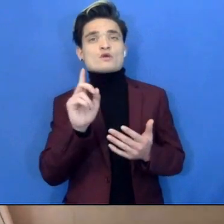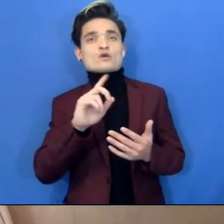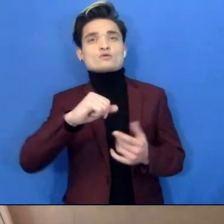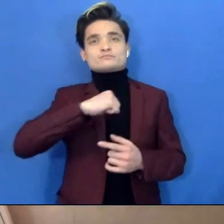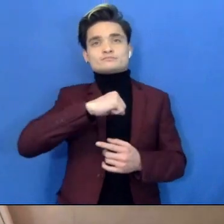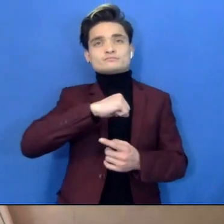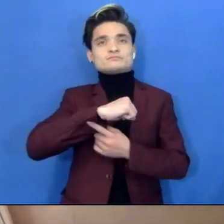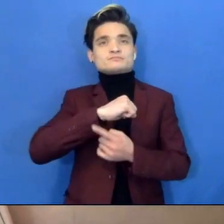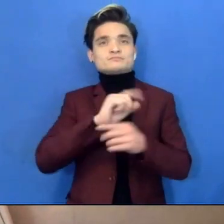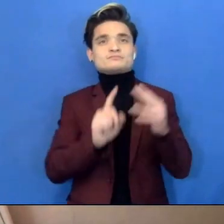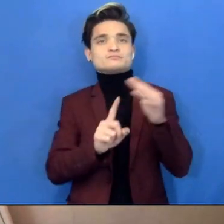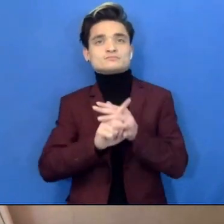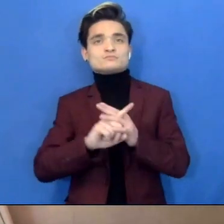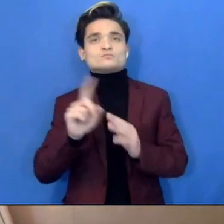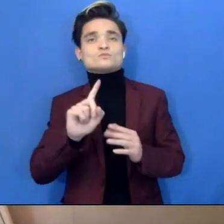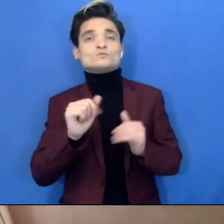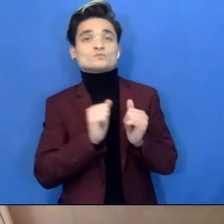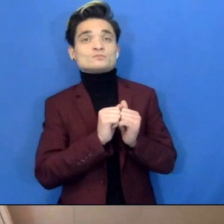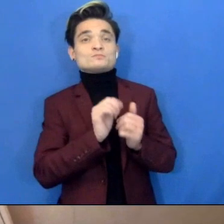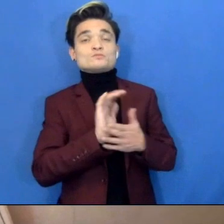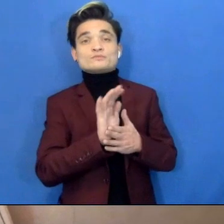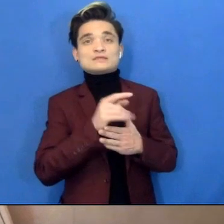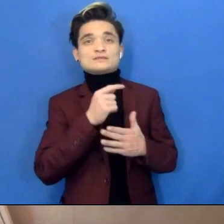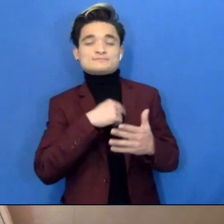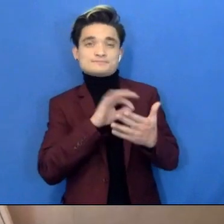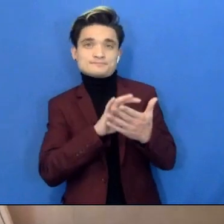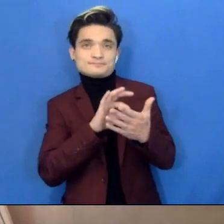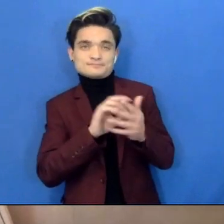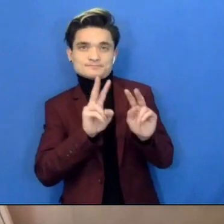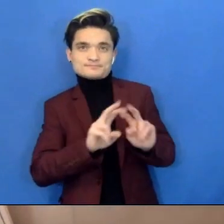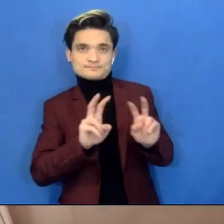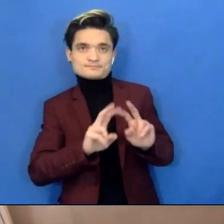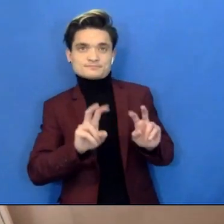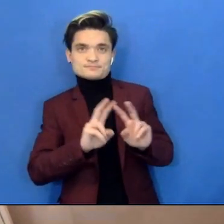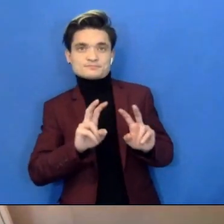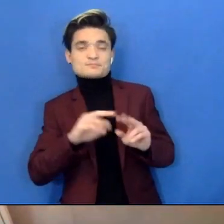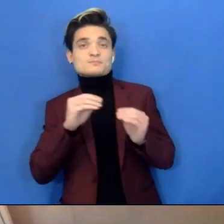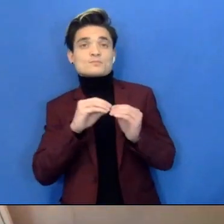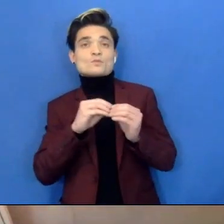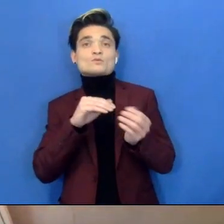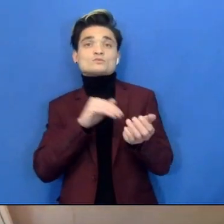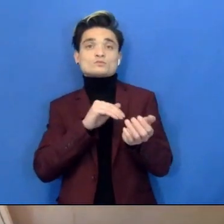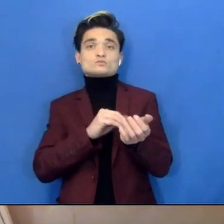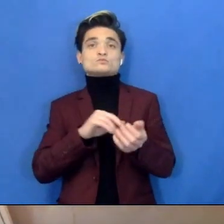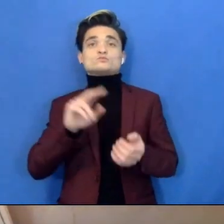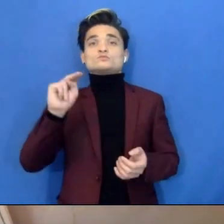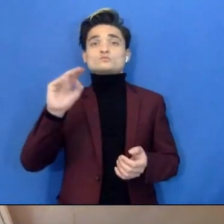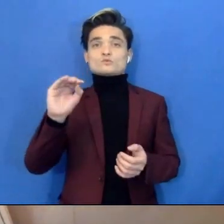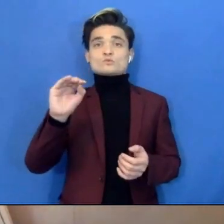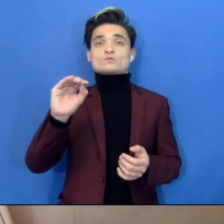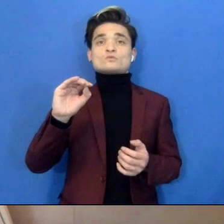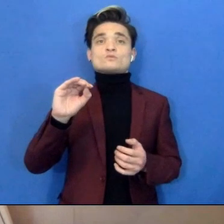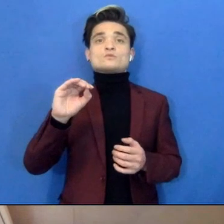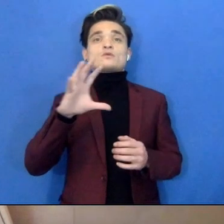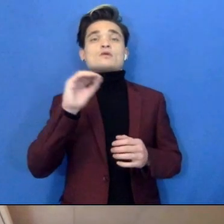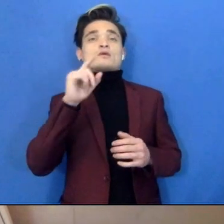thing. They're more frequent in Dr. No than Inspector. I can tell you that, which is interesting. Because we usually